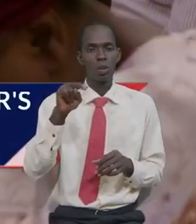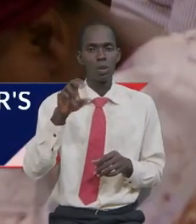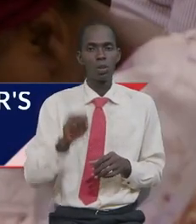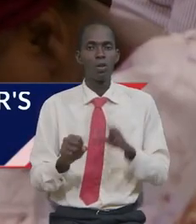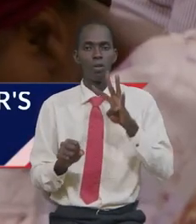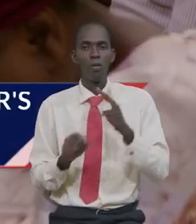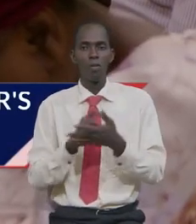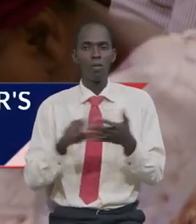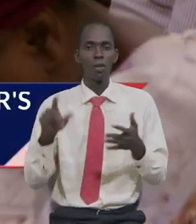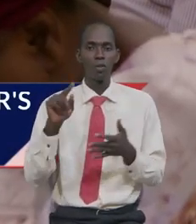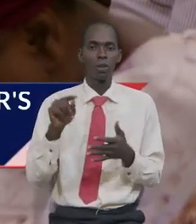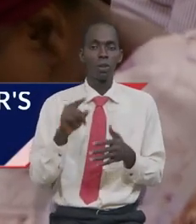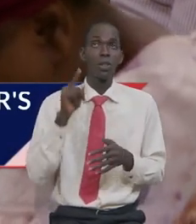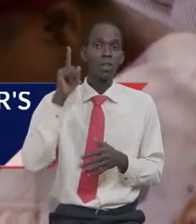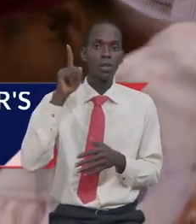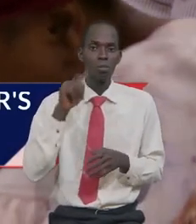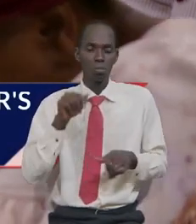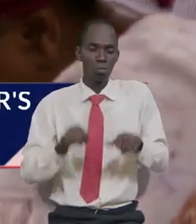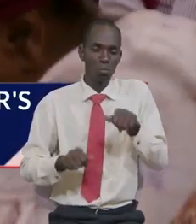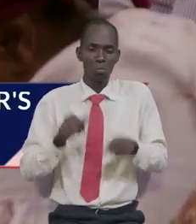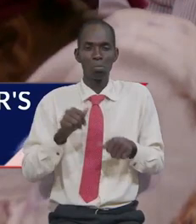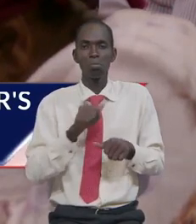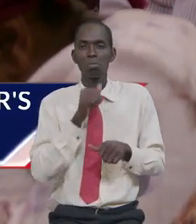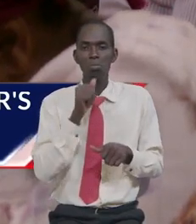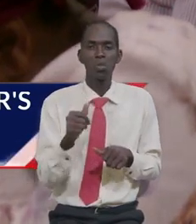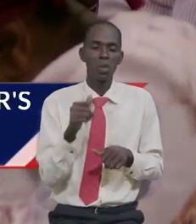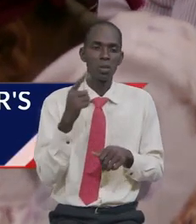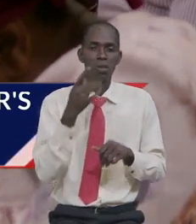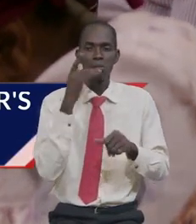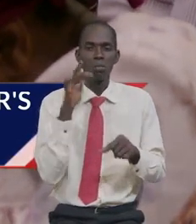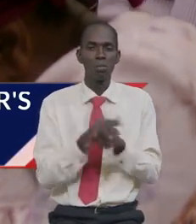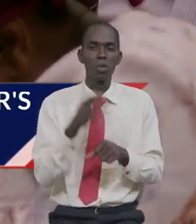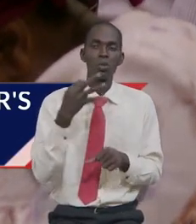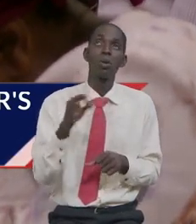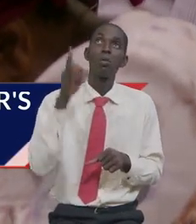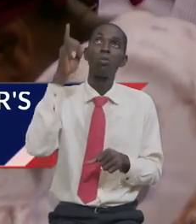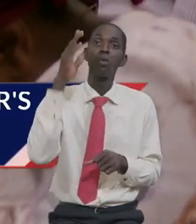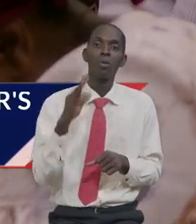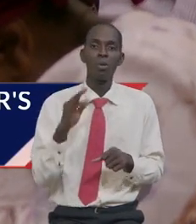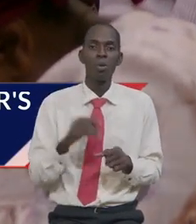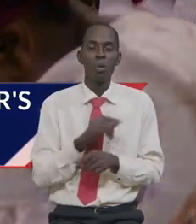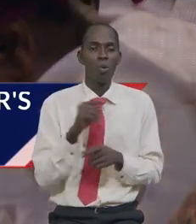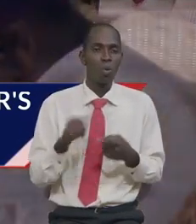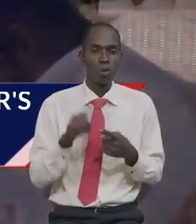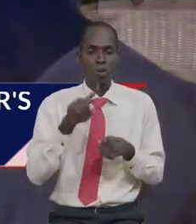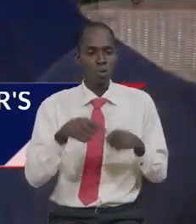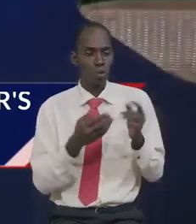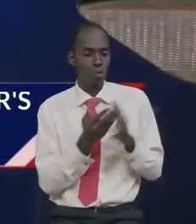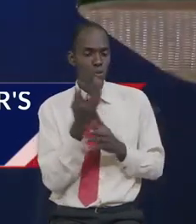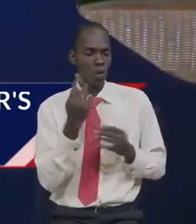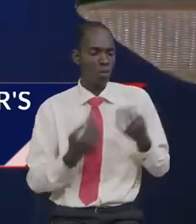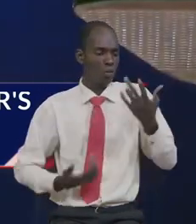20. He staggered not at the promise of God. He says, when you pass through the fire